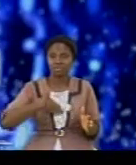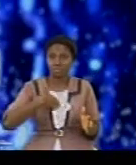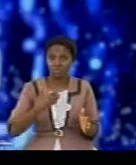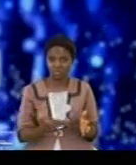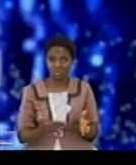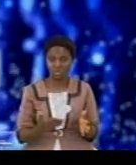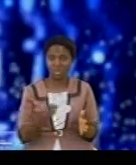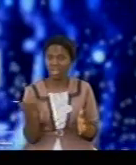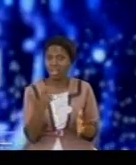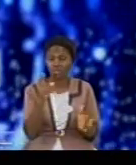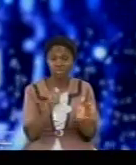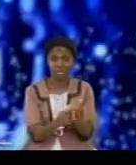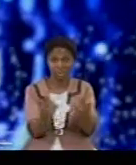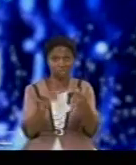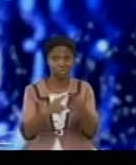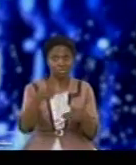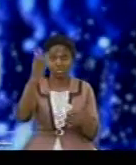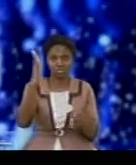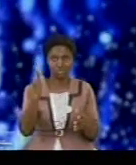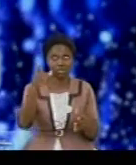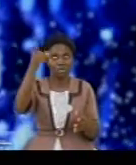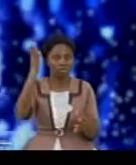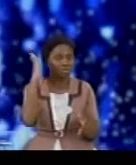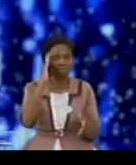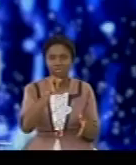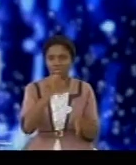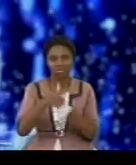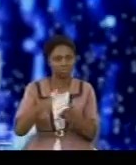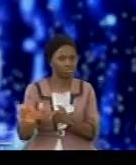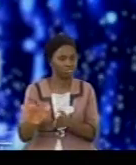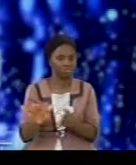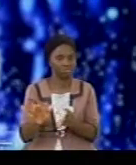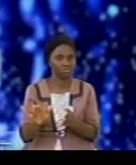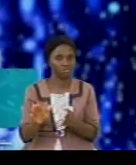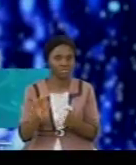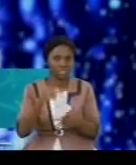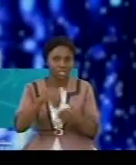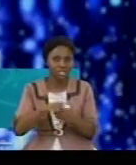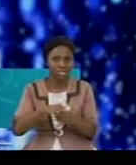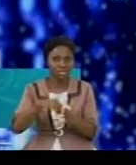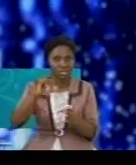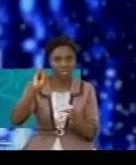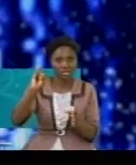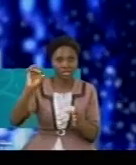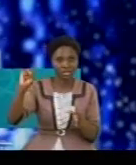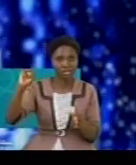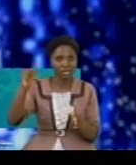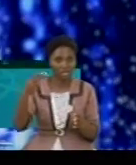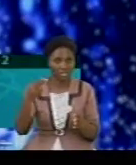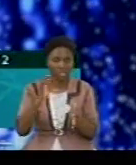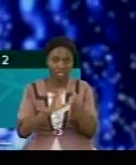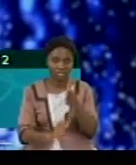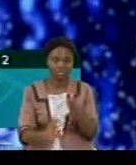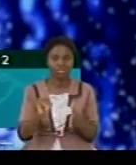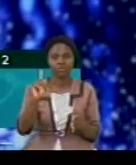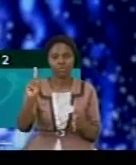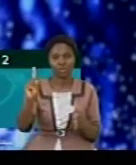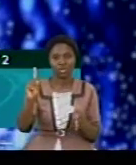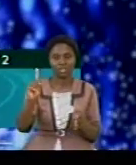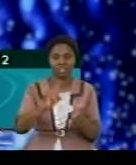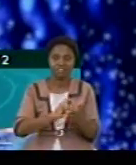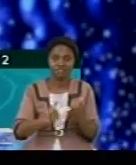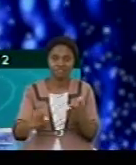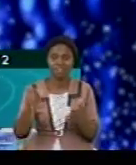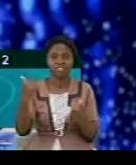away. He will save you. He will cleanse you. Isaiah chapter 1, verse